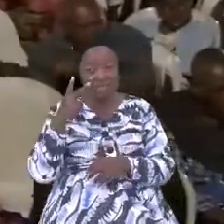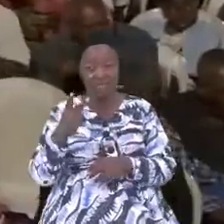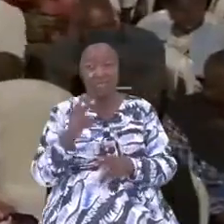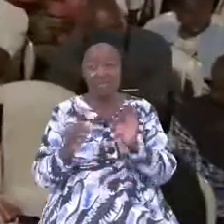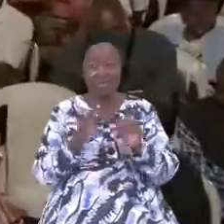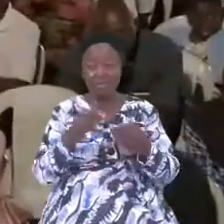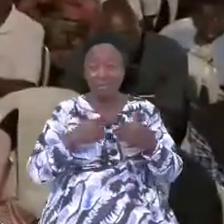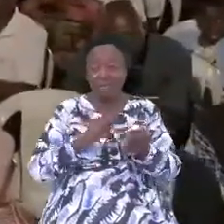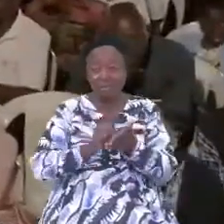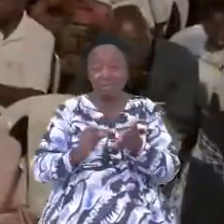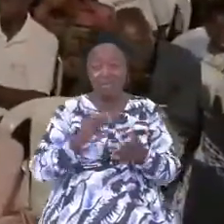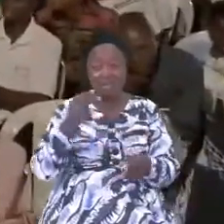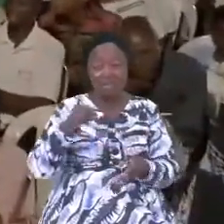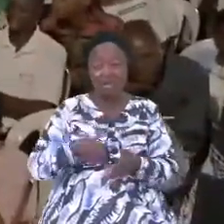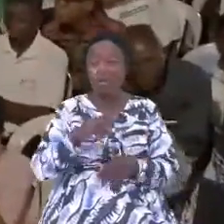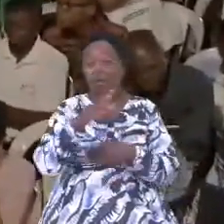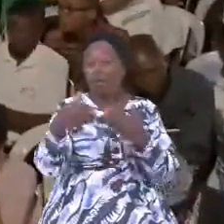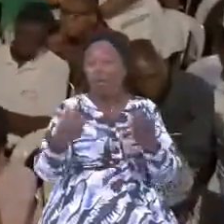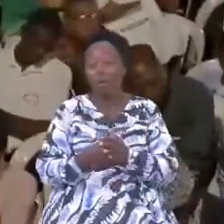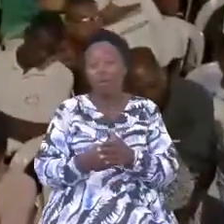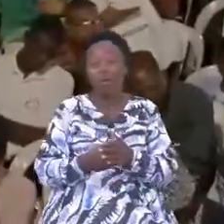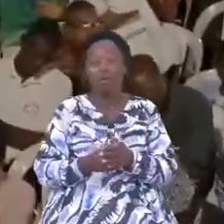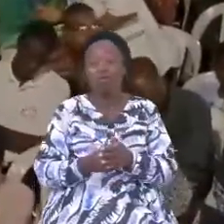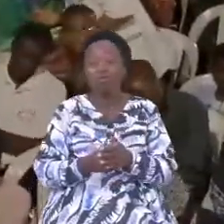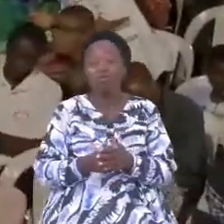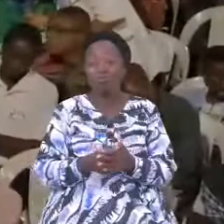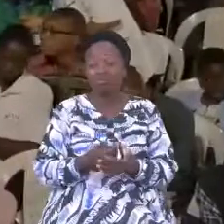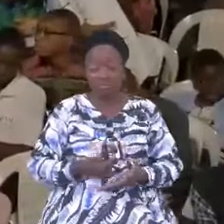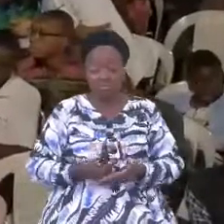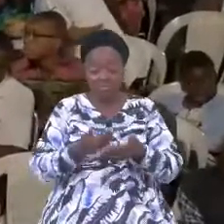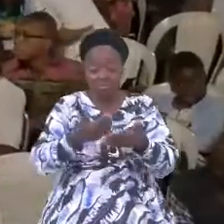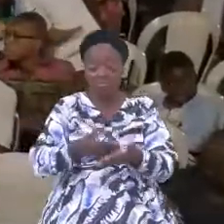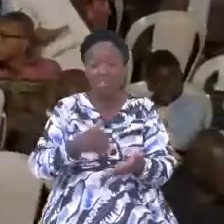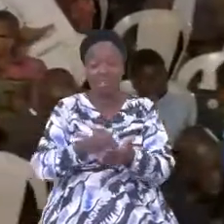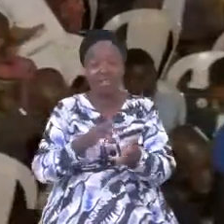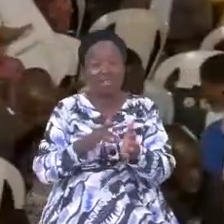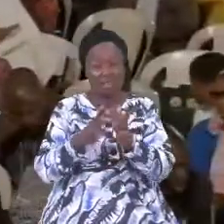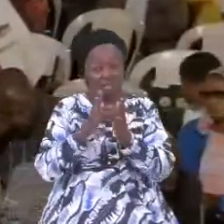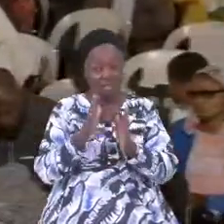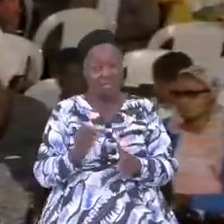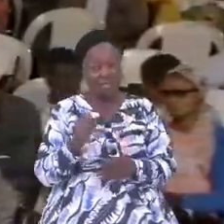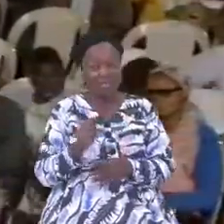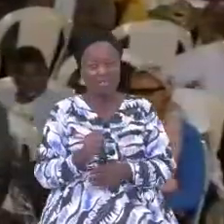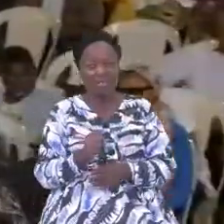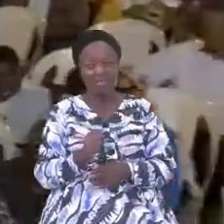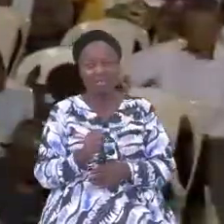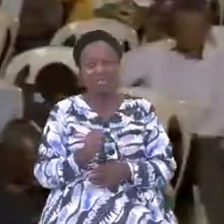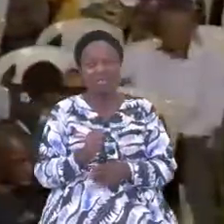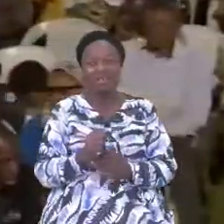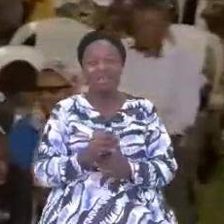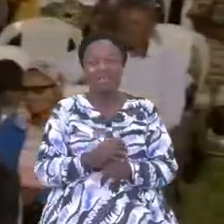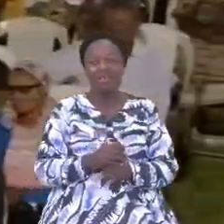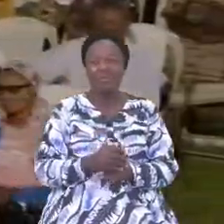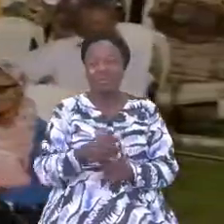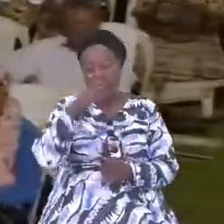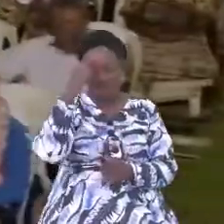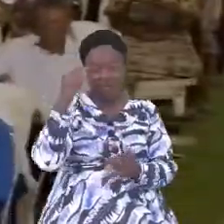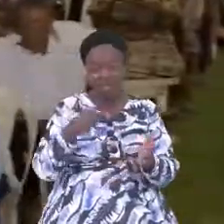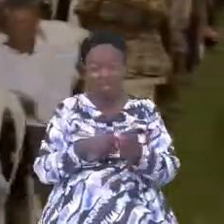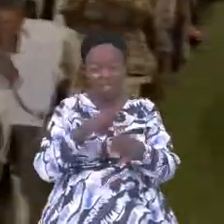Make sure you get the full details. We are not rushing this. It's very important to